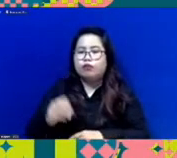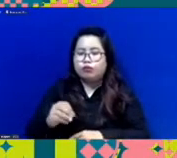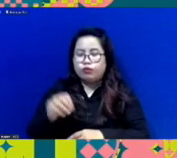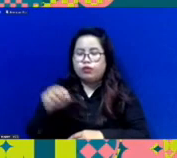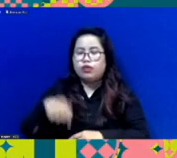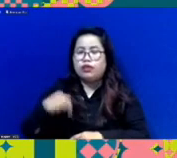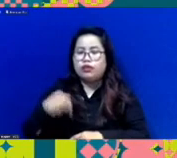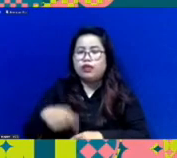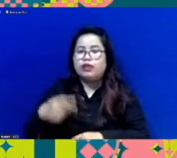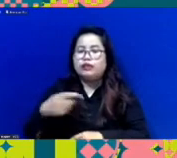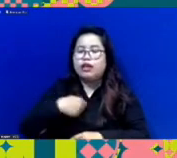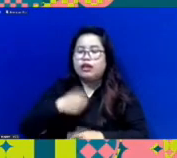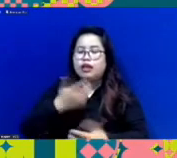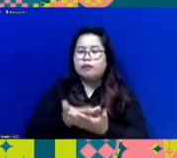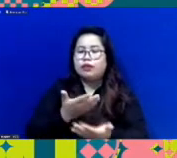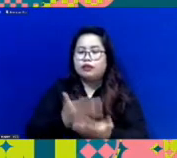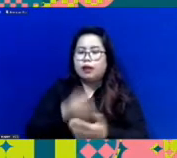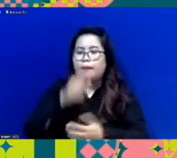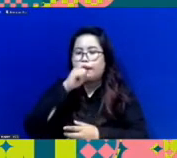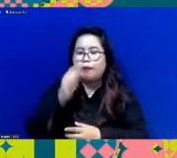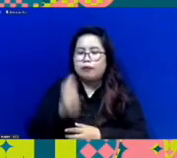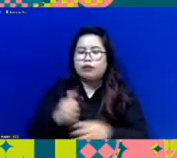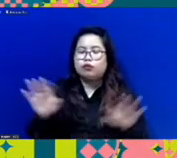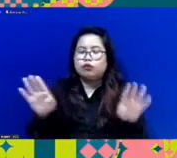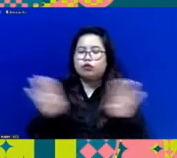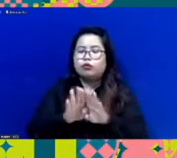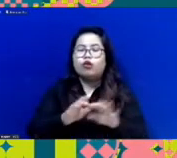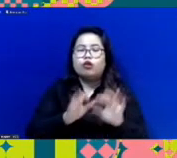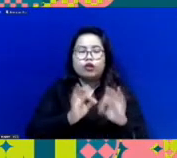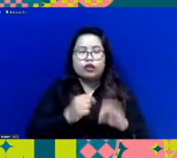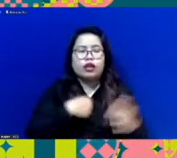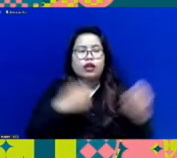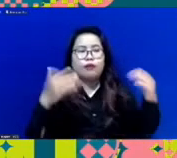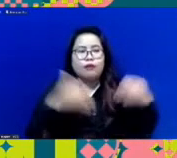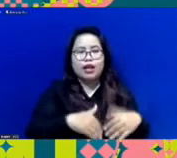I just go back to my slides just quickly? Yeah.